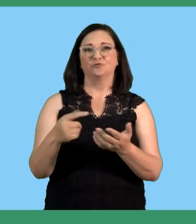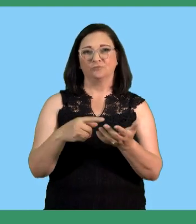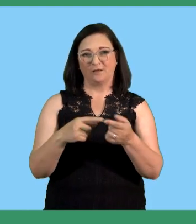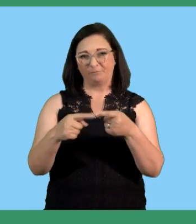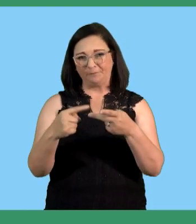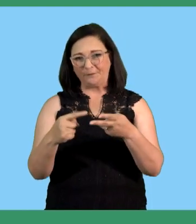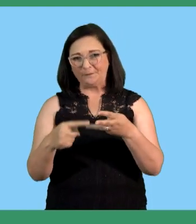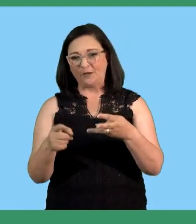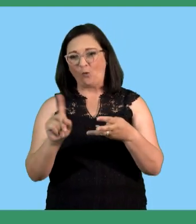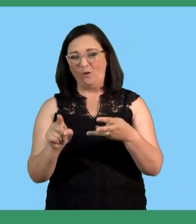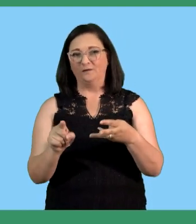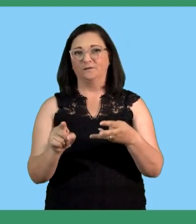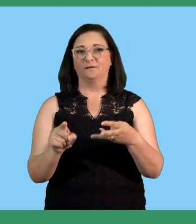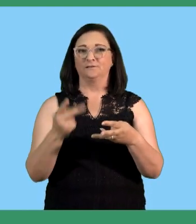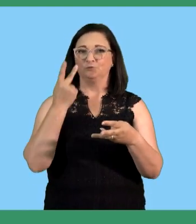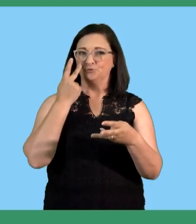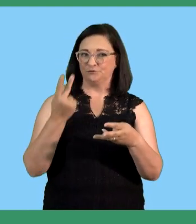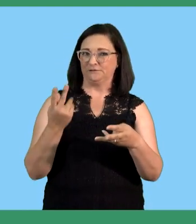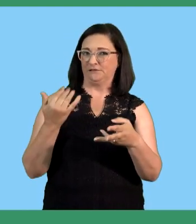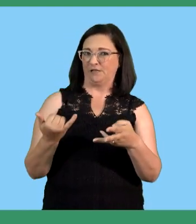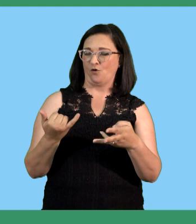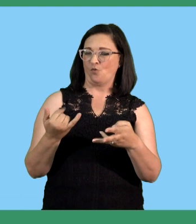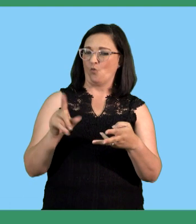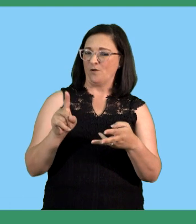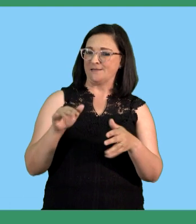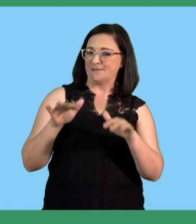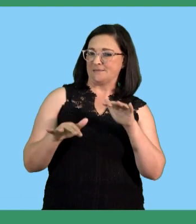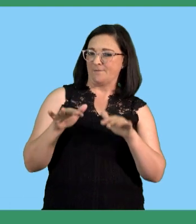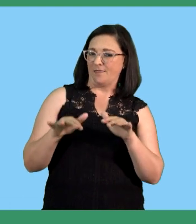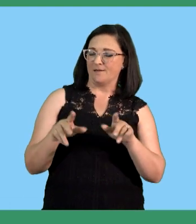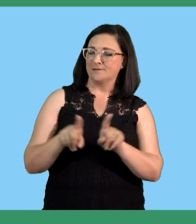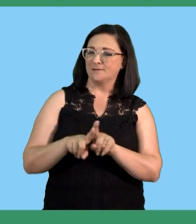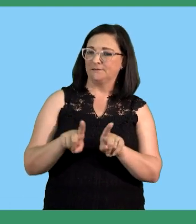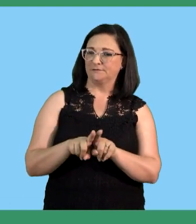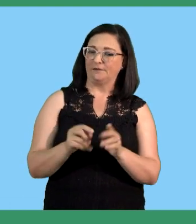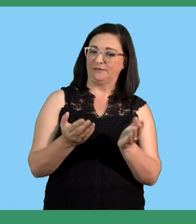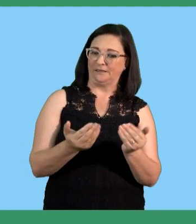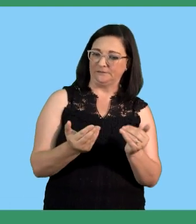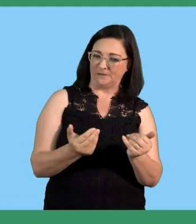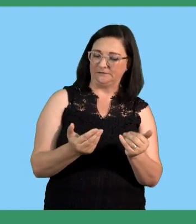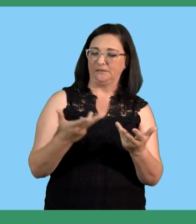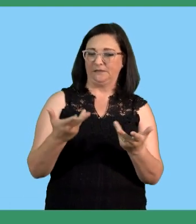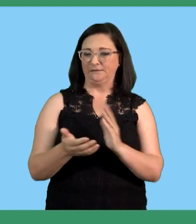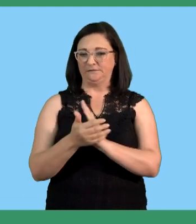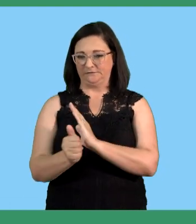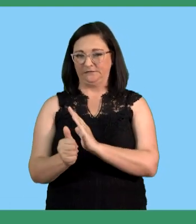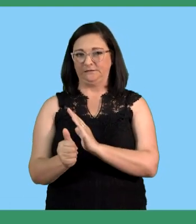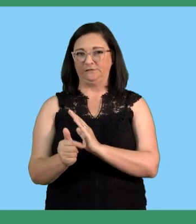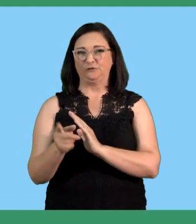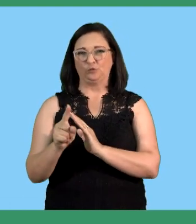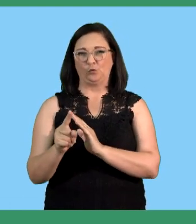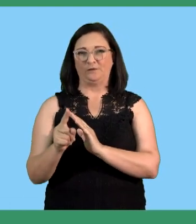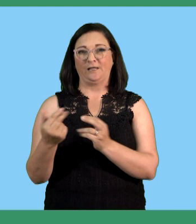the employer should determine now the similarities. What are the similarities between the expectations and the competencies that the